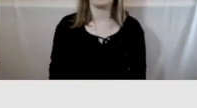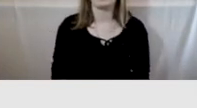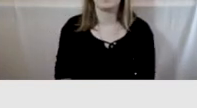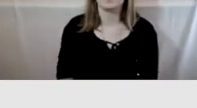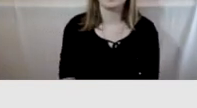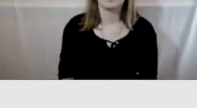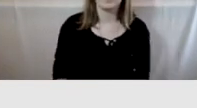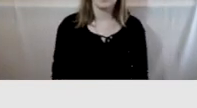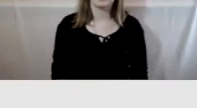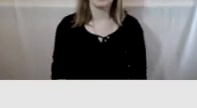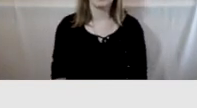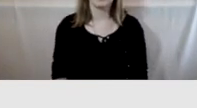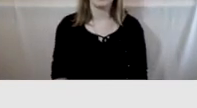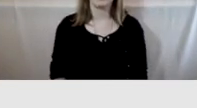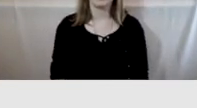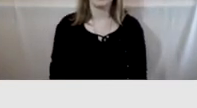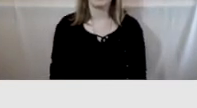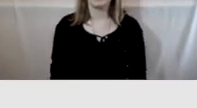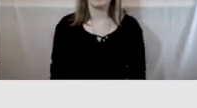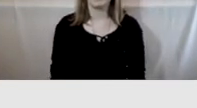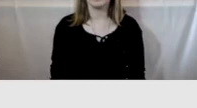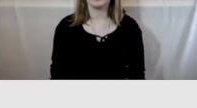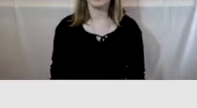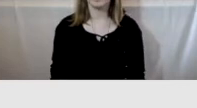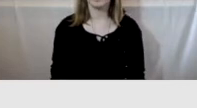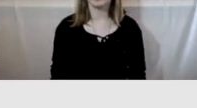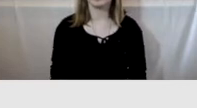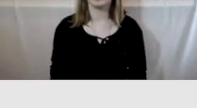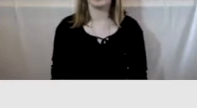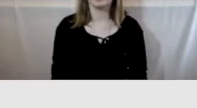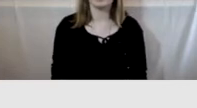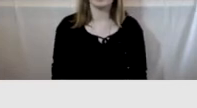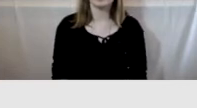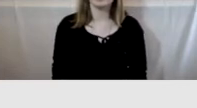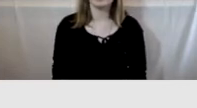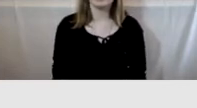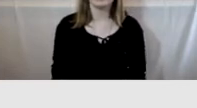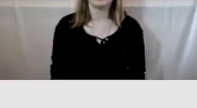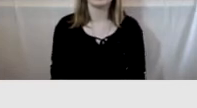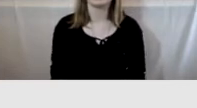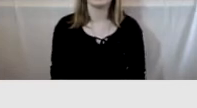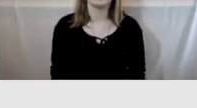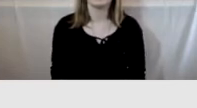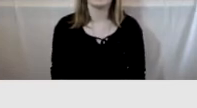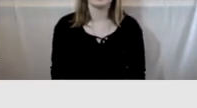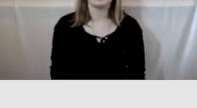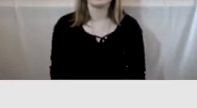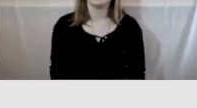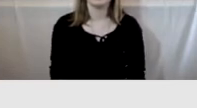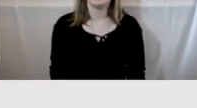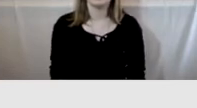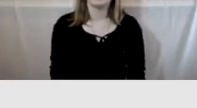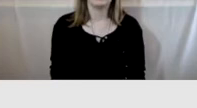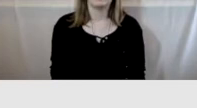others who already talked, but we were talking about more about criteria, how we could choose the